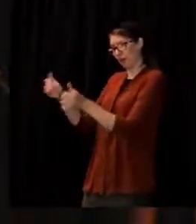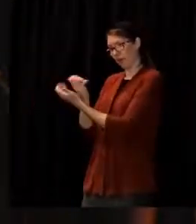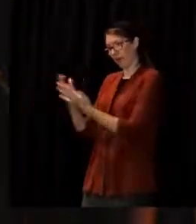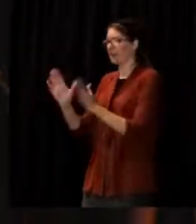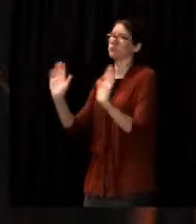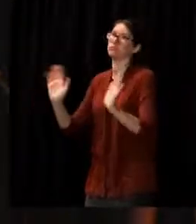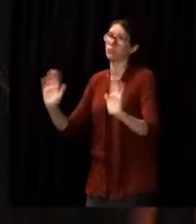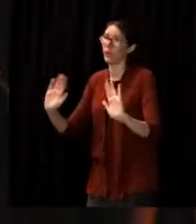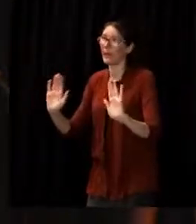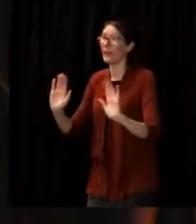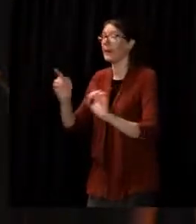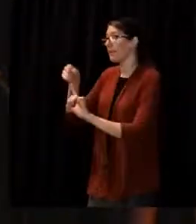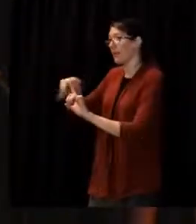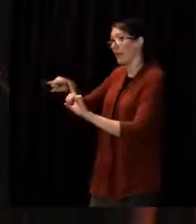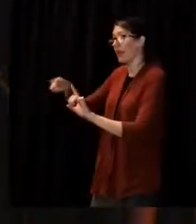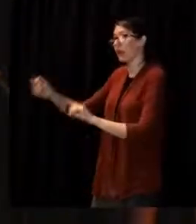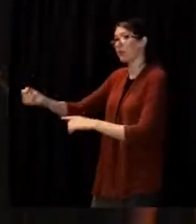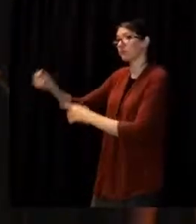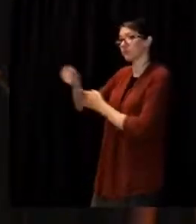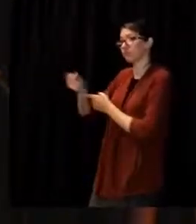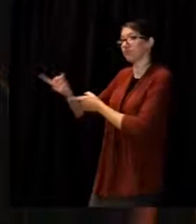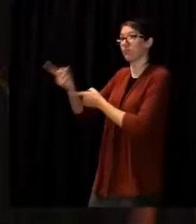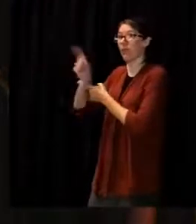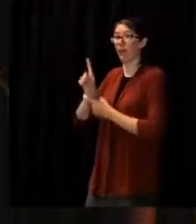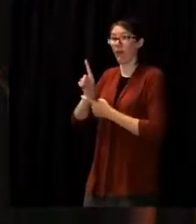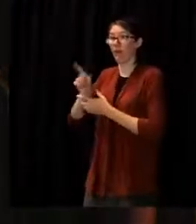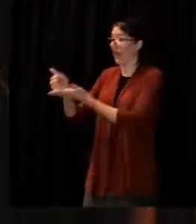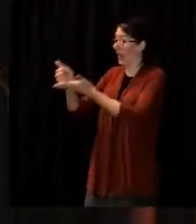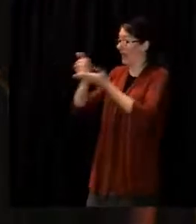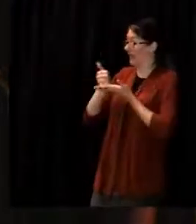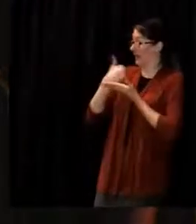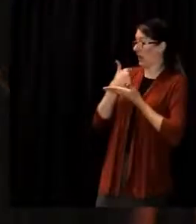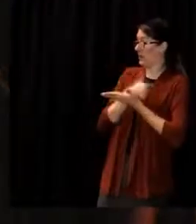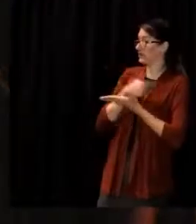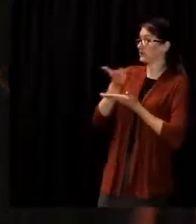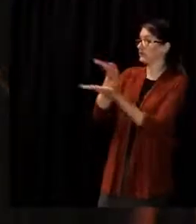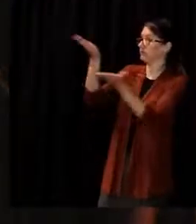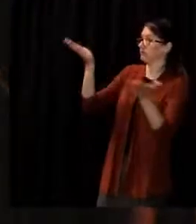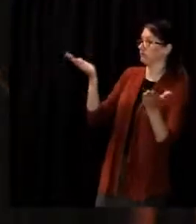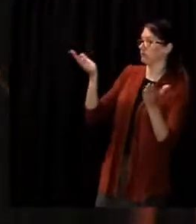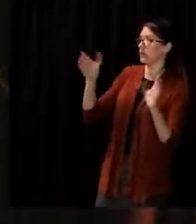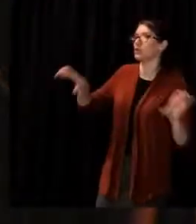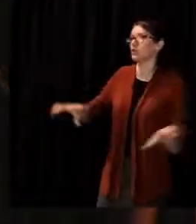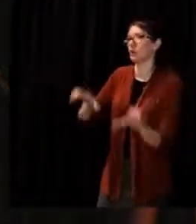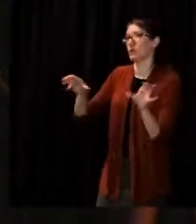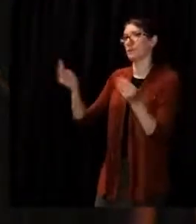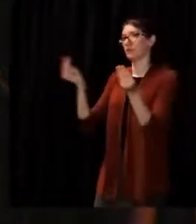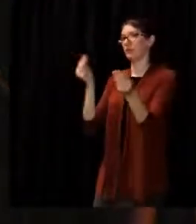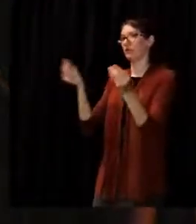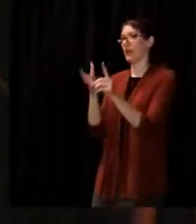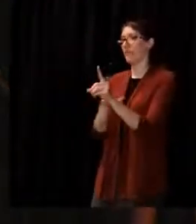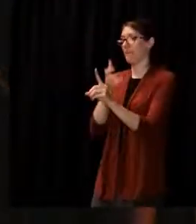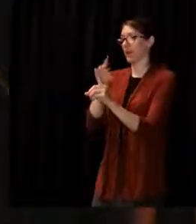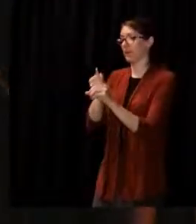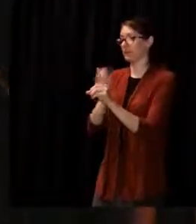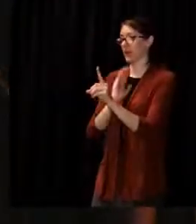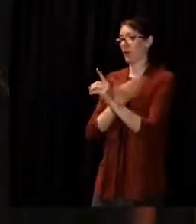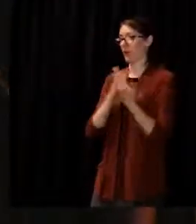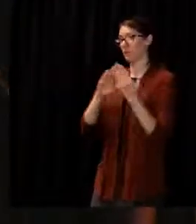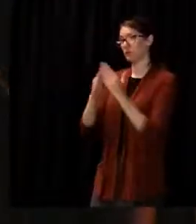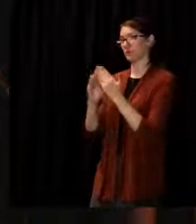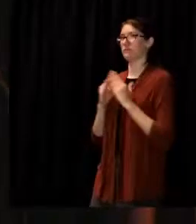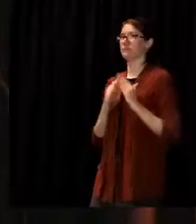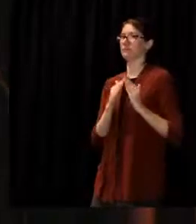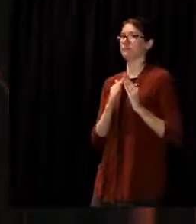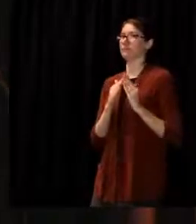come in and they're going to help equip us to be able to do that ministry and make an impact in and through our community as a result